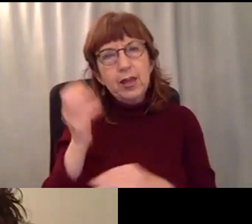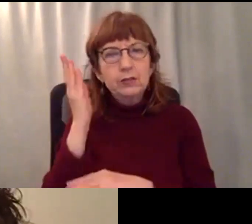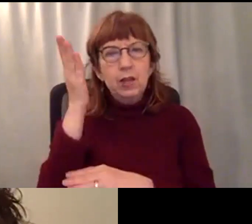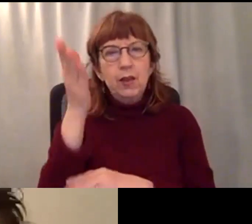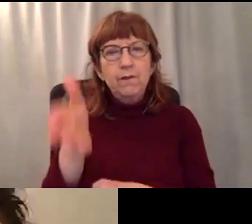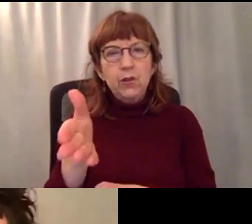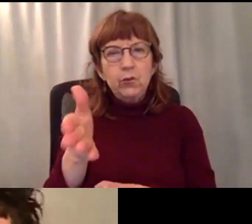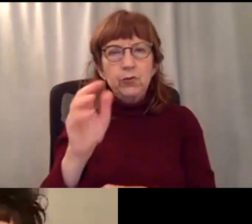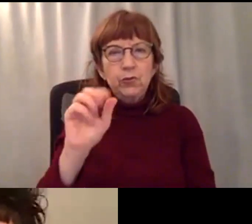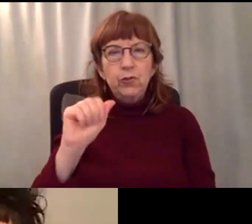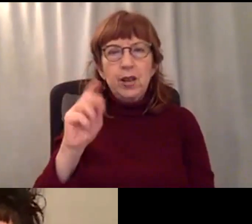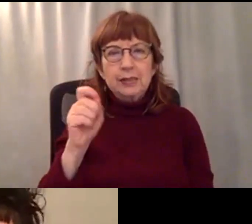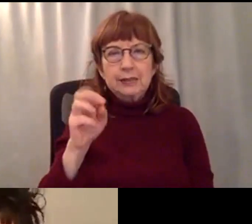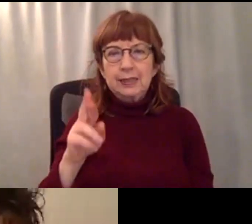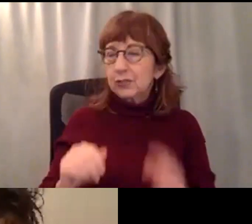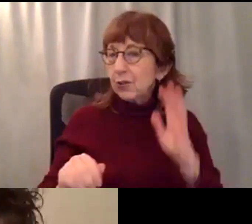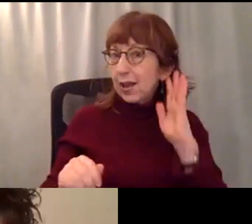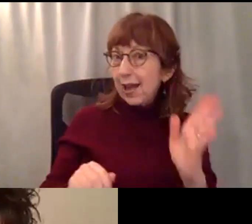Hi.